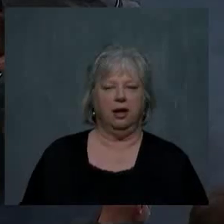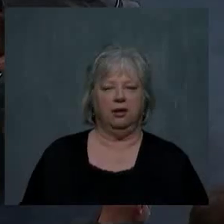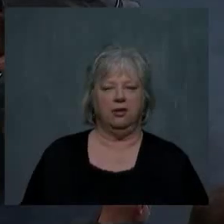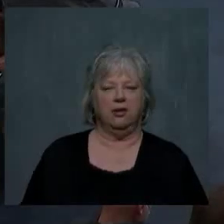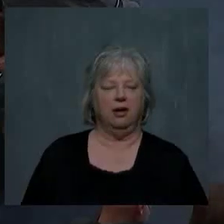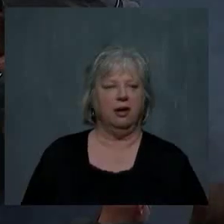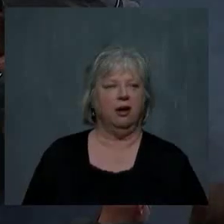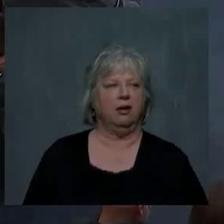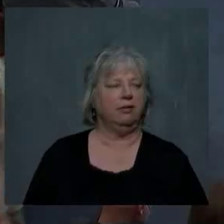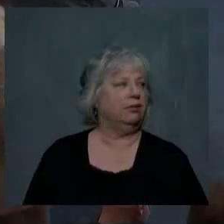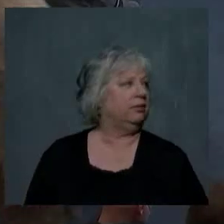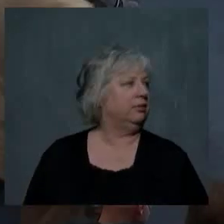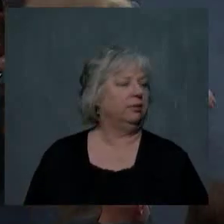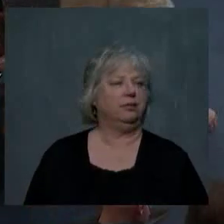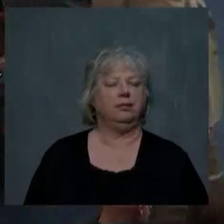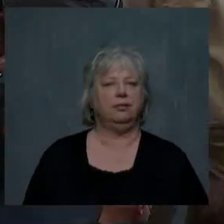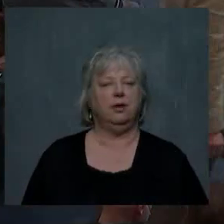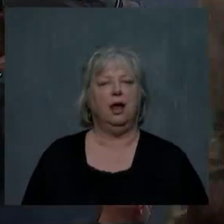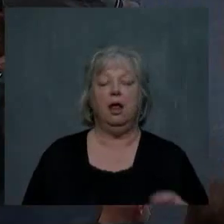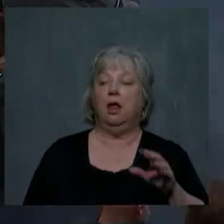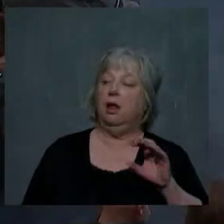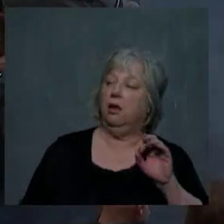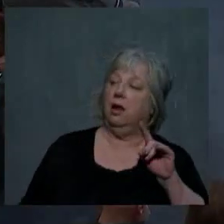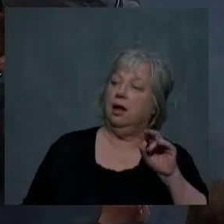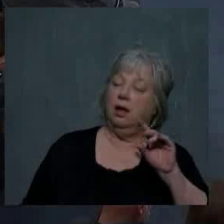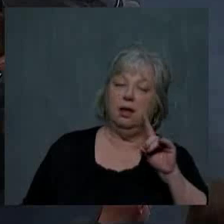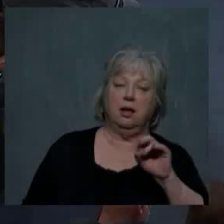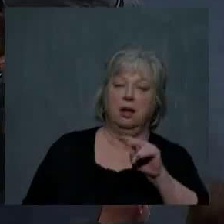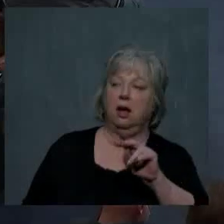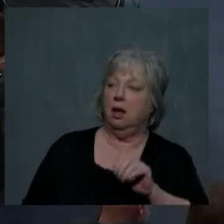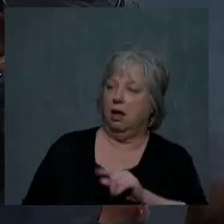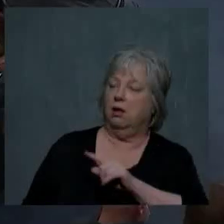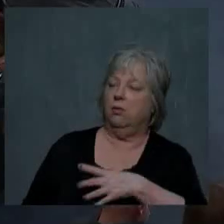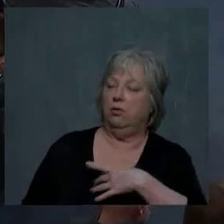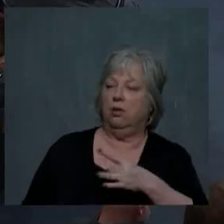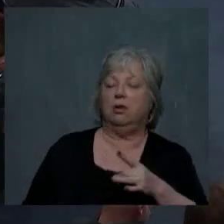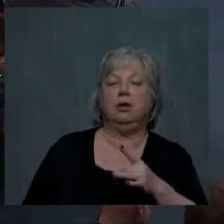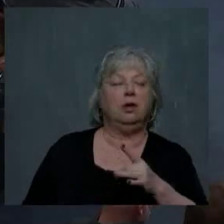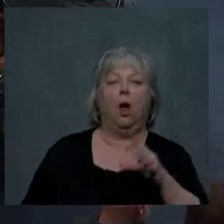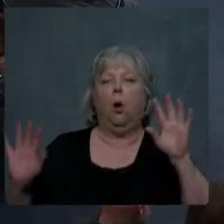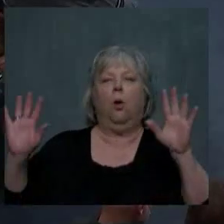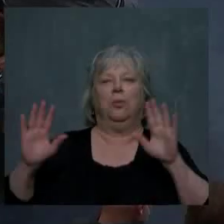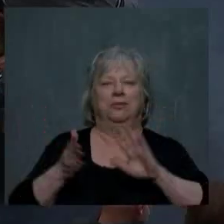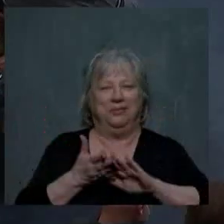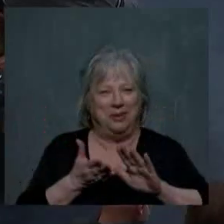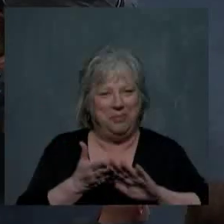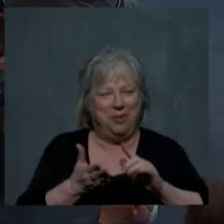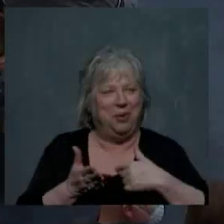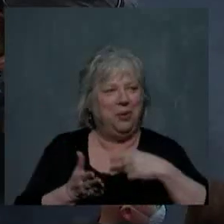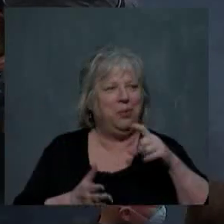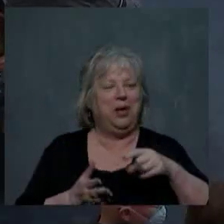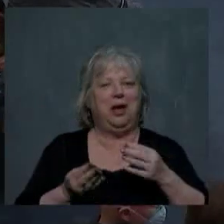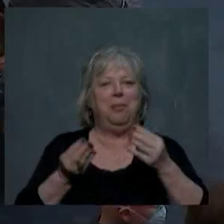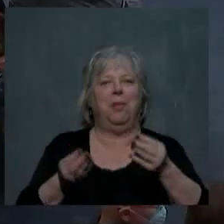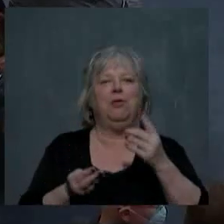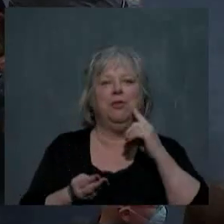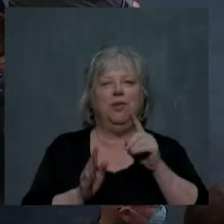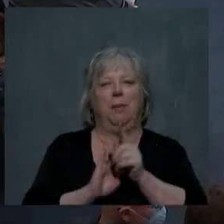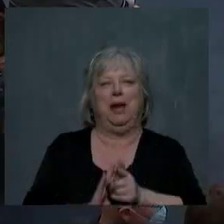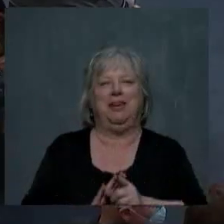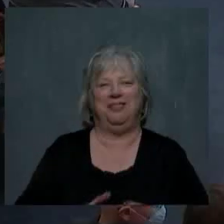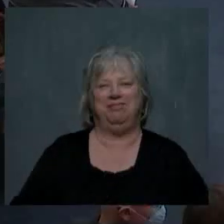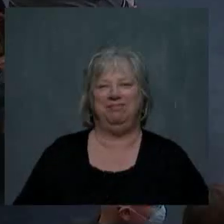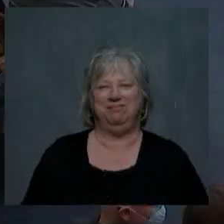Okay. Okay, Donna, with that in mind, would you like to, oh, excuse me, we need a motion for the minutes.